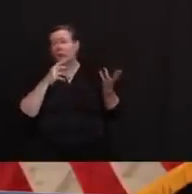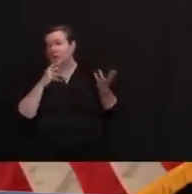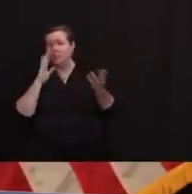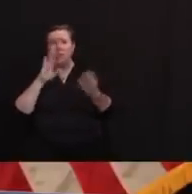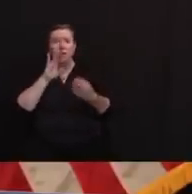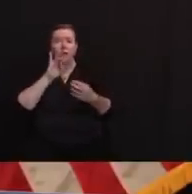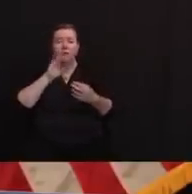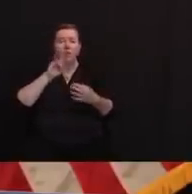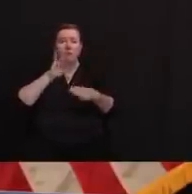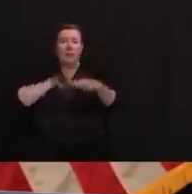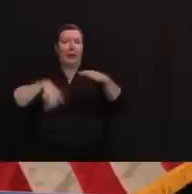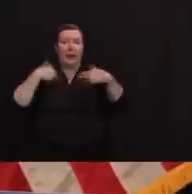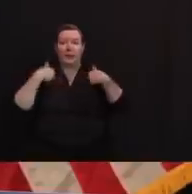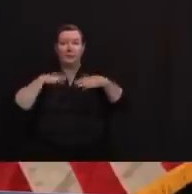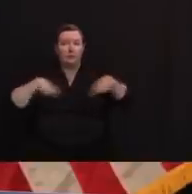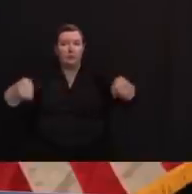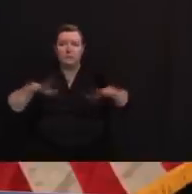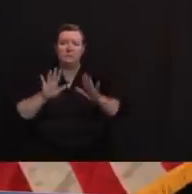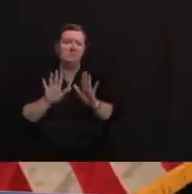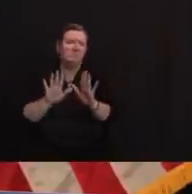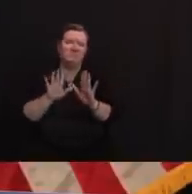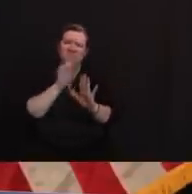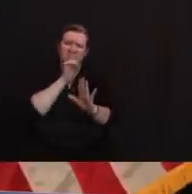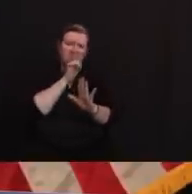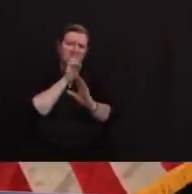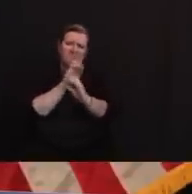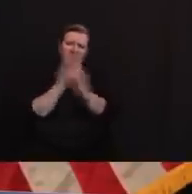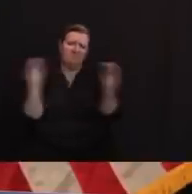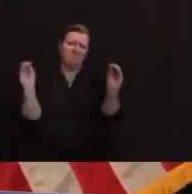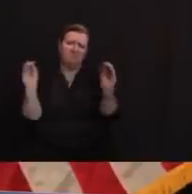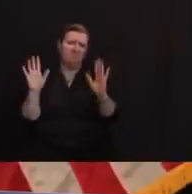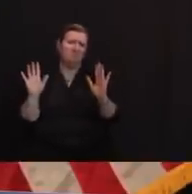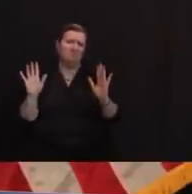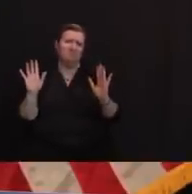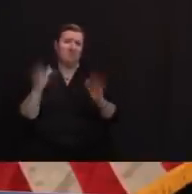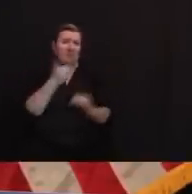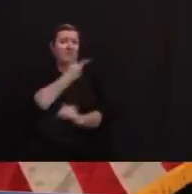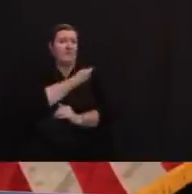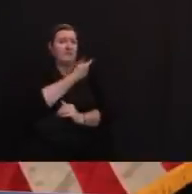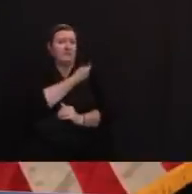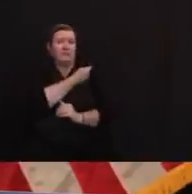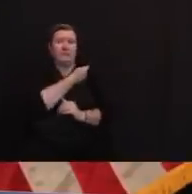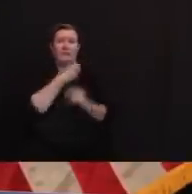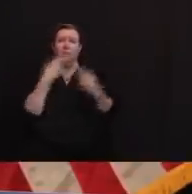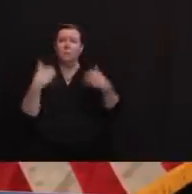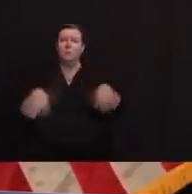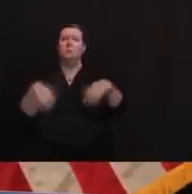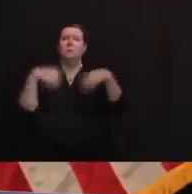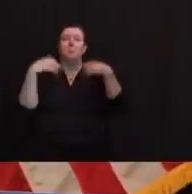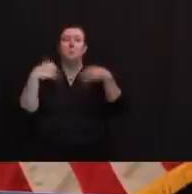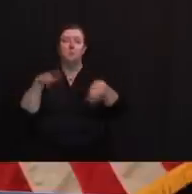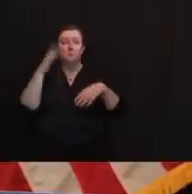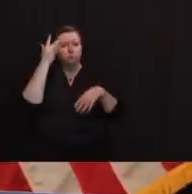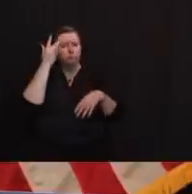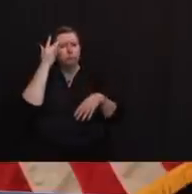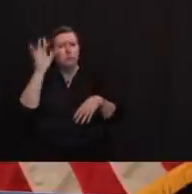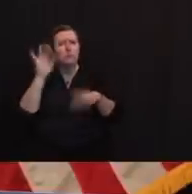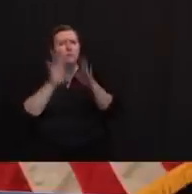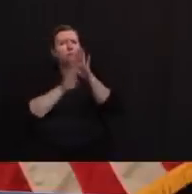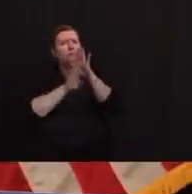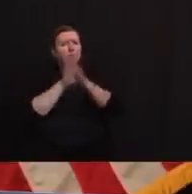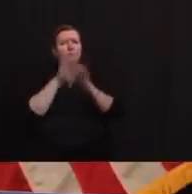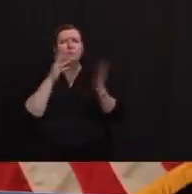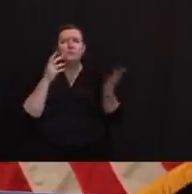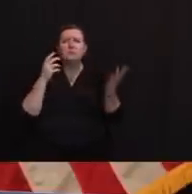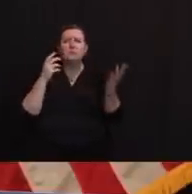that. So from that perspective, it's ingenious, actually, in terms of how it works, because you're not infecting the